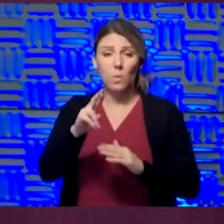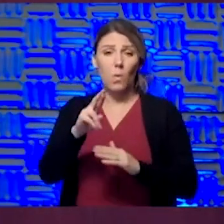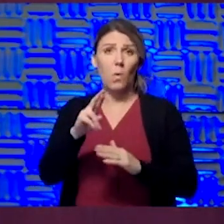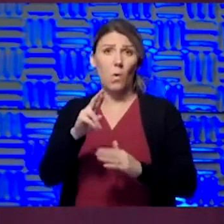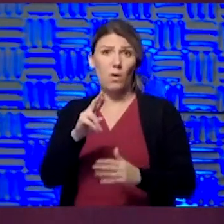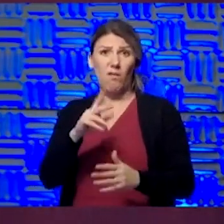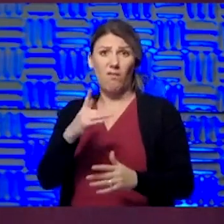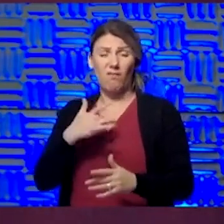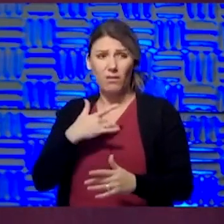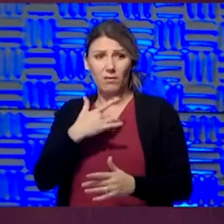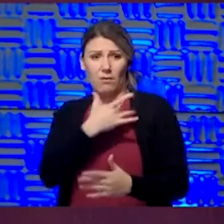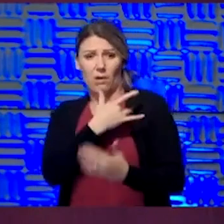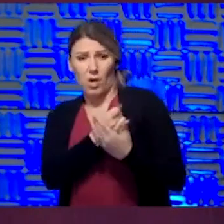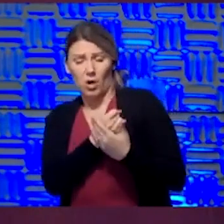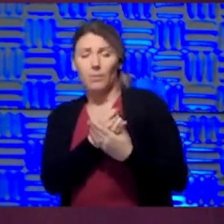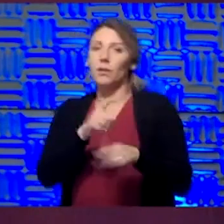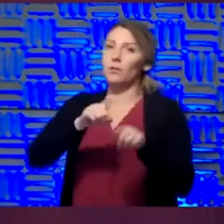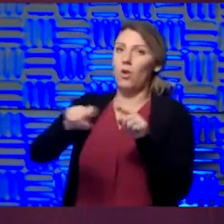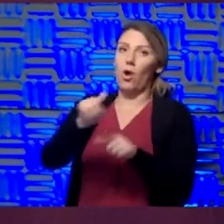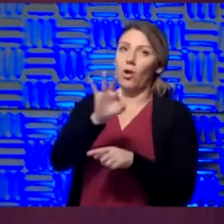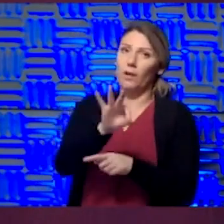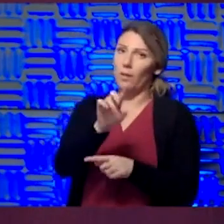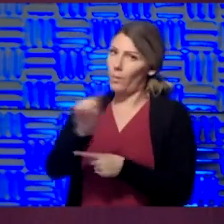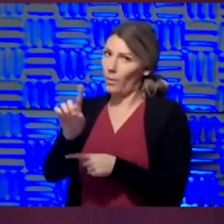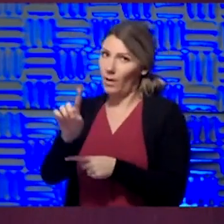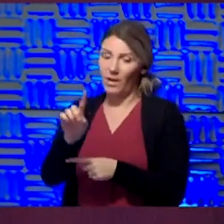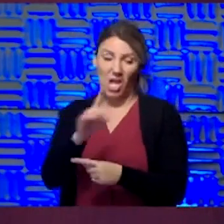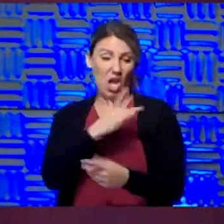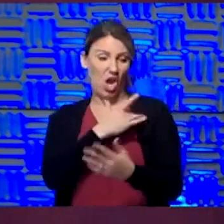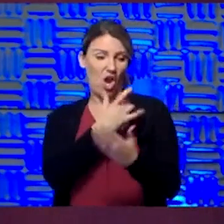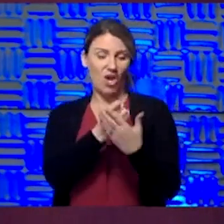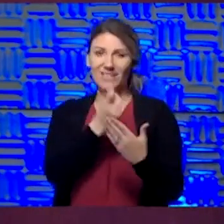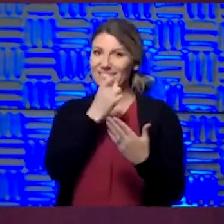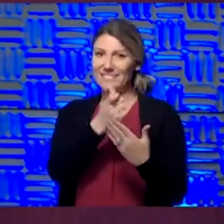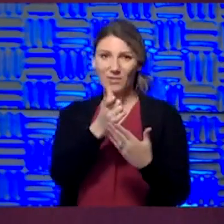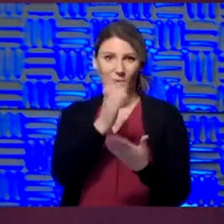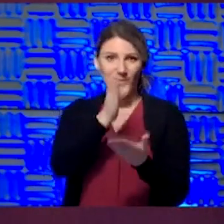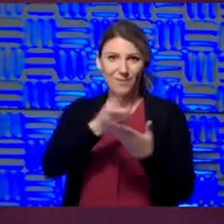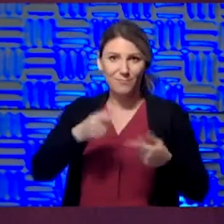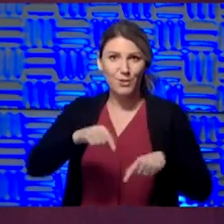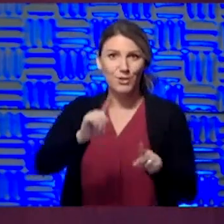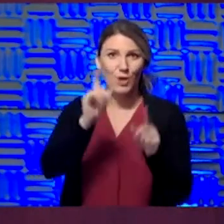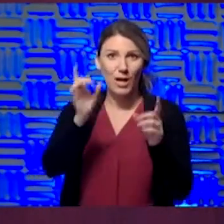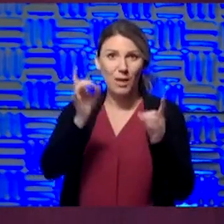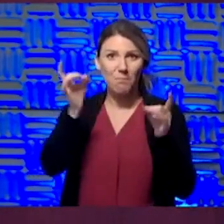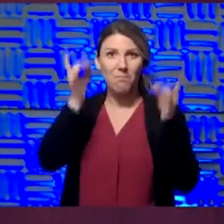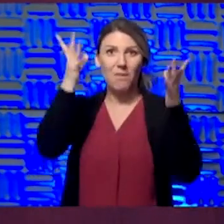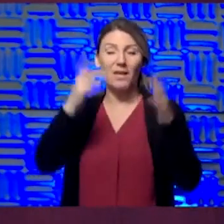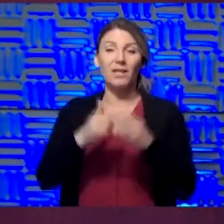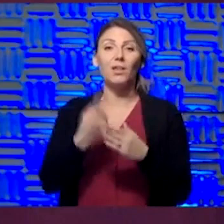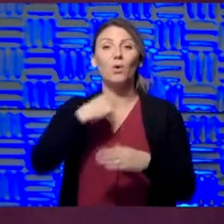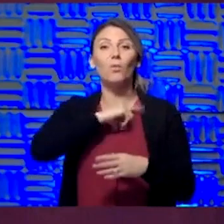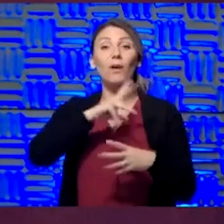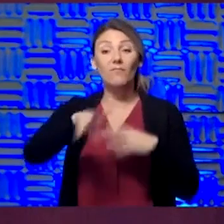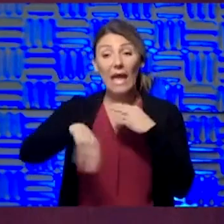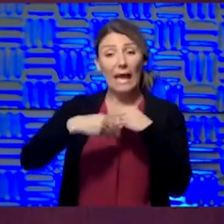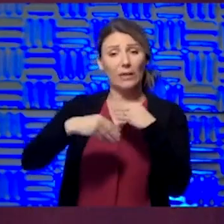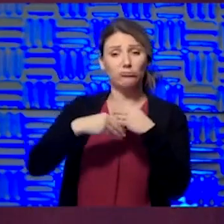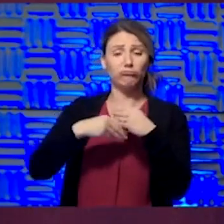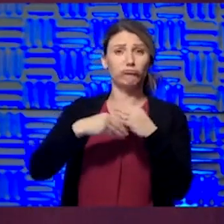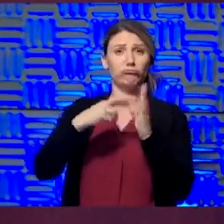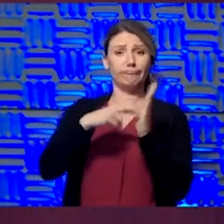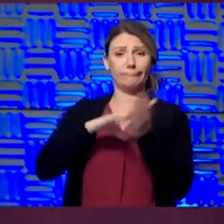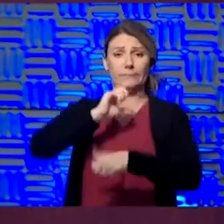call 911. And heart attacks don't stop during pandemic, and we have extra measures in place